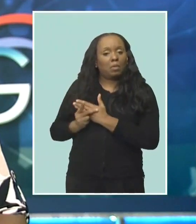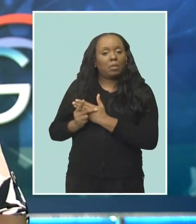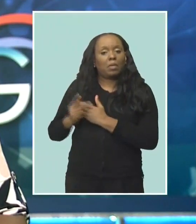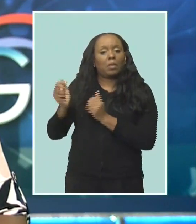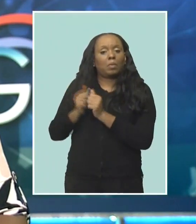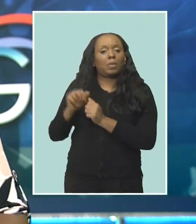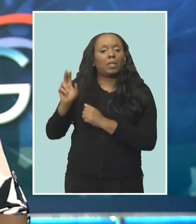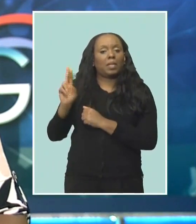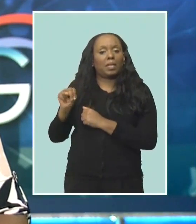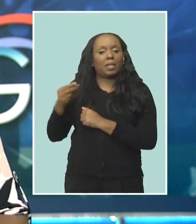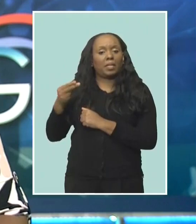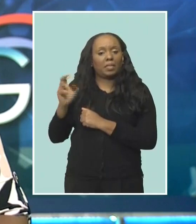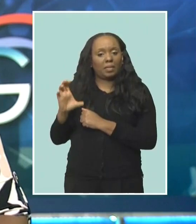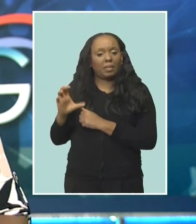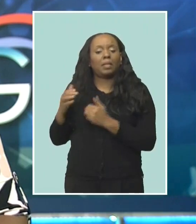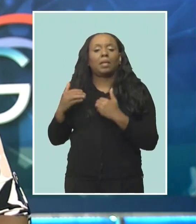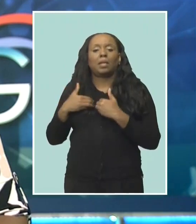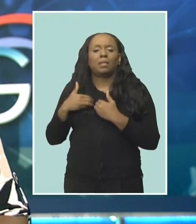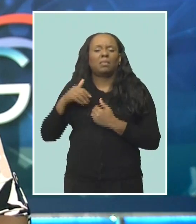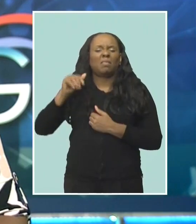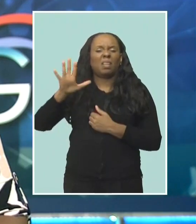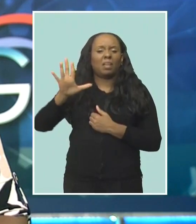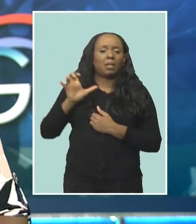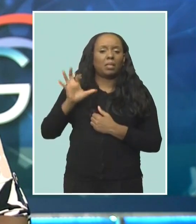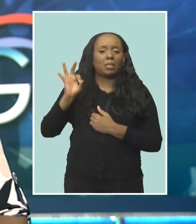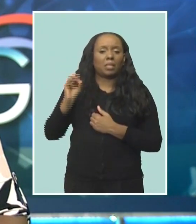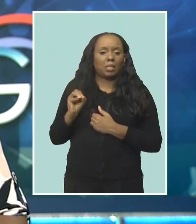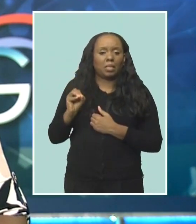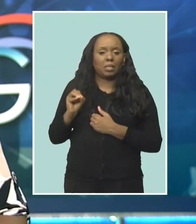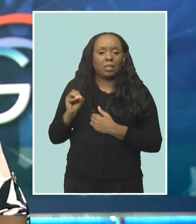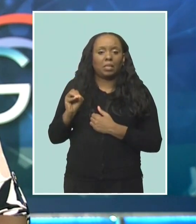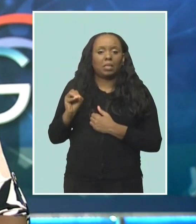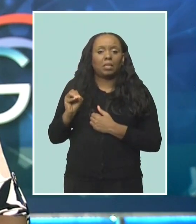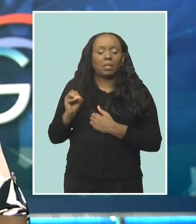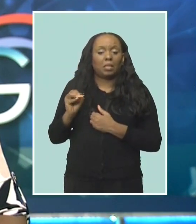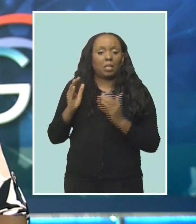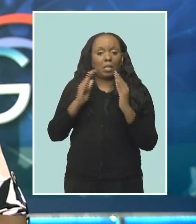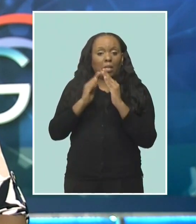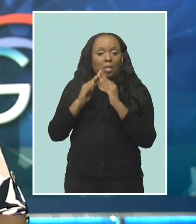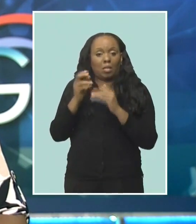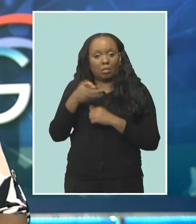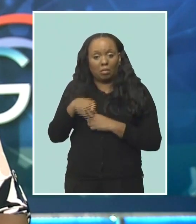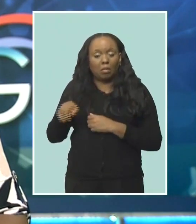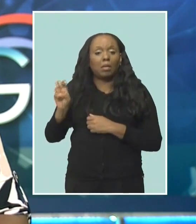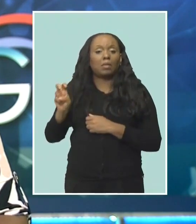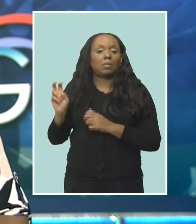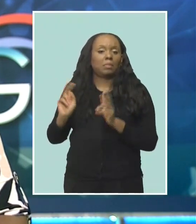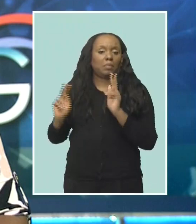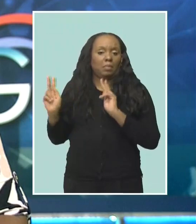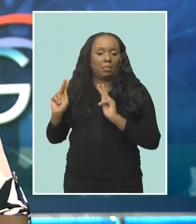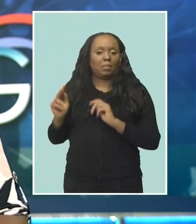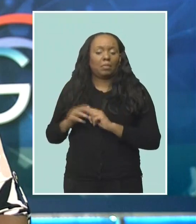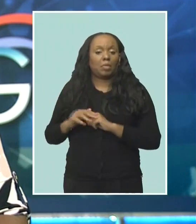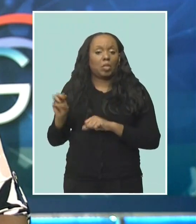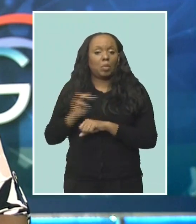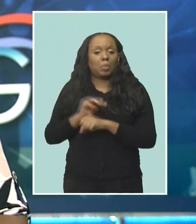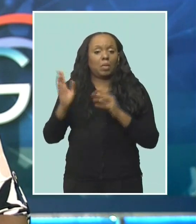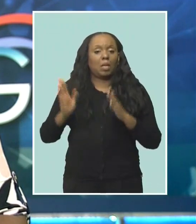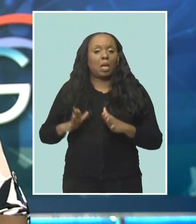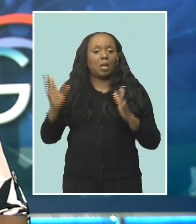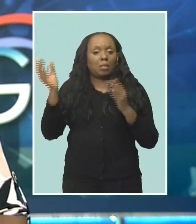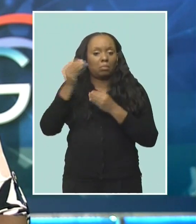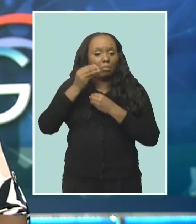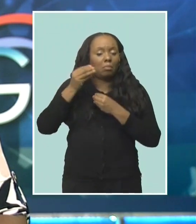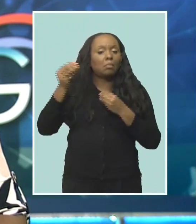Housing Corporation has seen some 590 units transferred to date to tenants. The update was provided by Minister